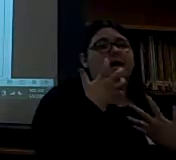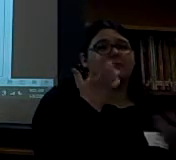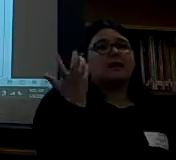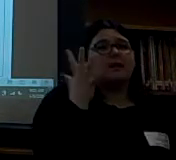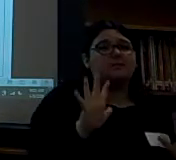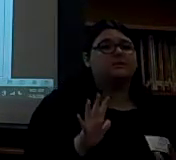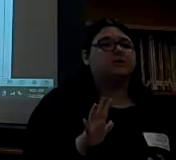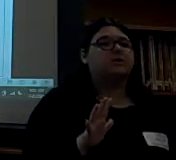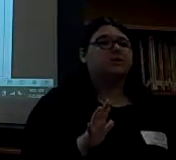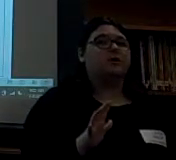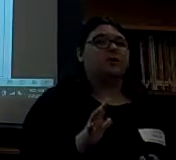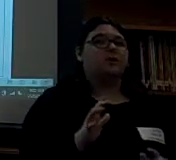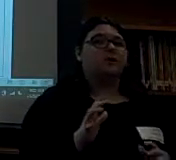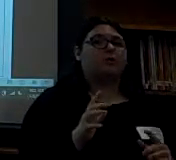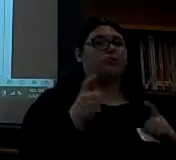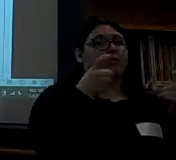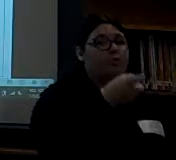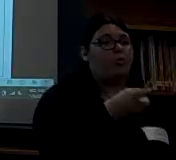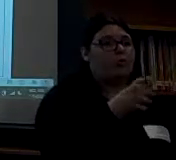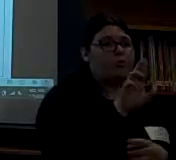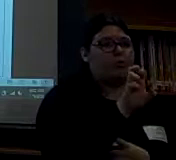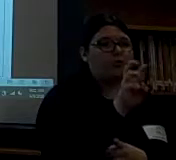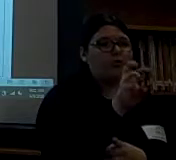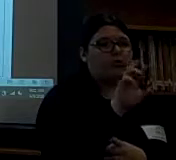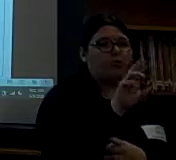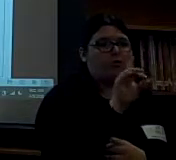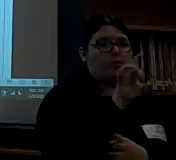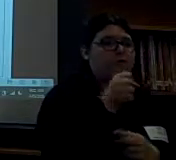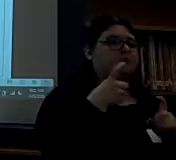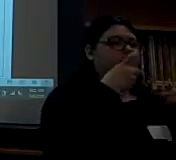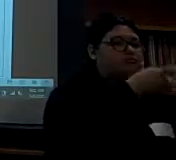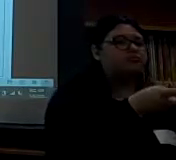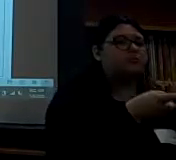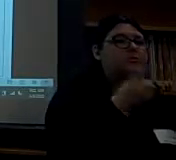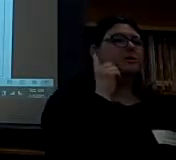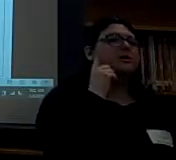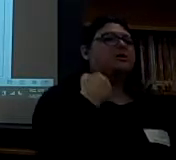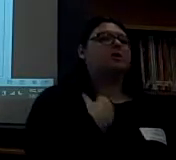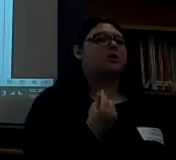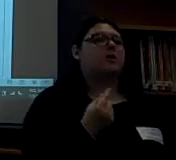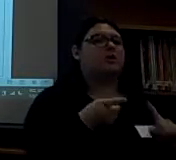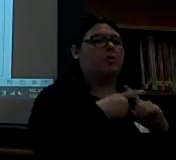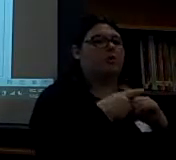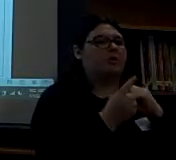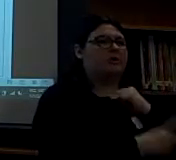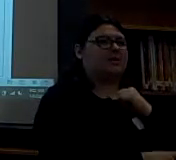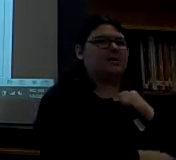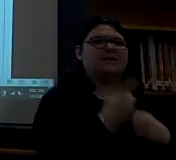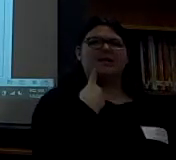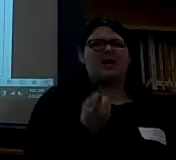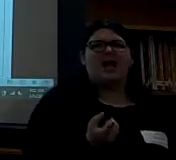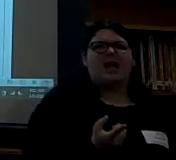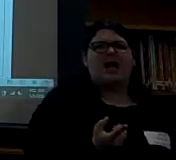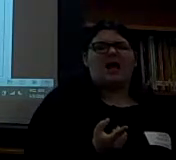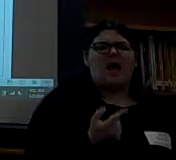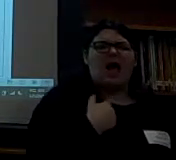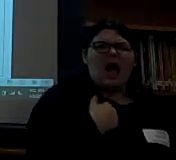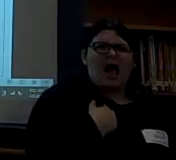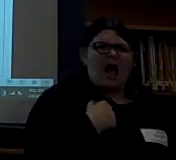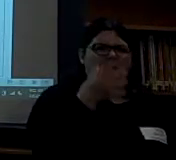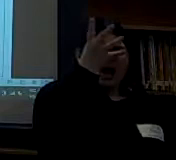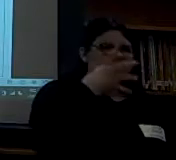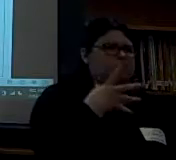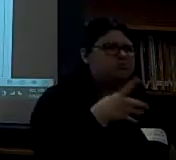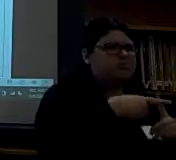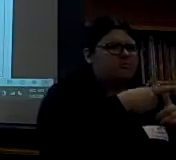work. Rewards. A lot of people will try rewards. You think, a lot of people hear that I do positive discipline and they say, Rachel, I parent positively,